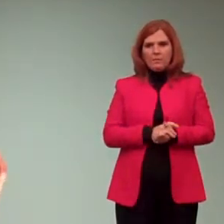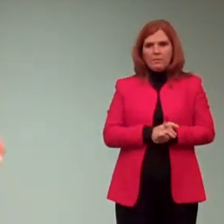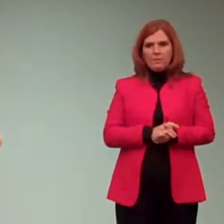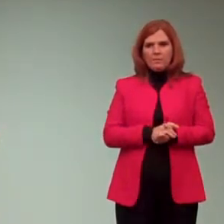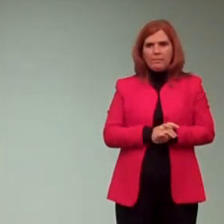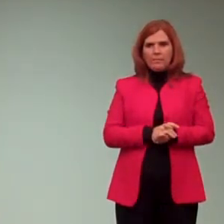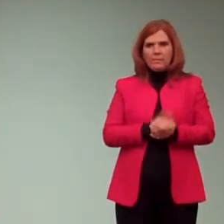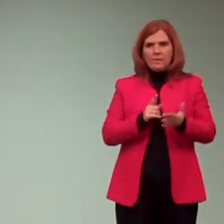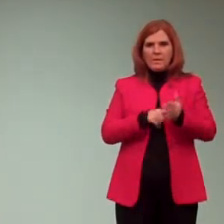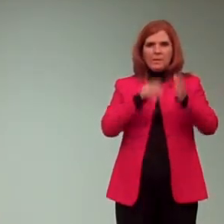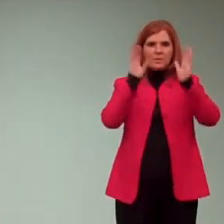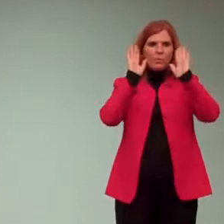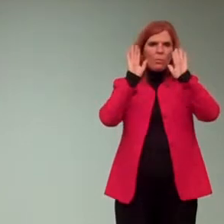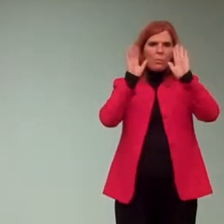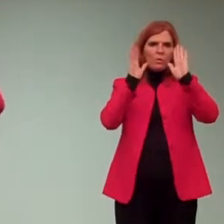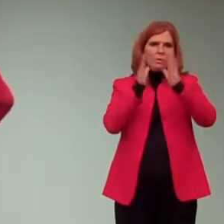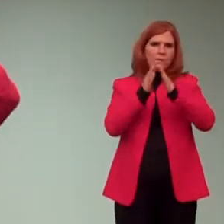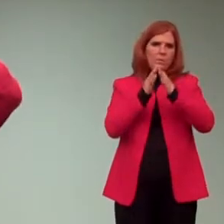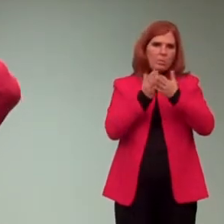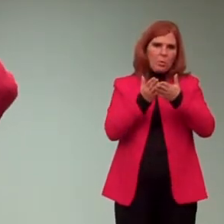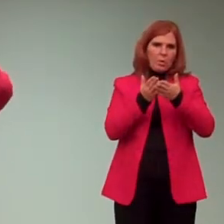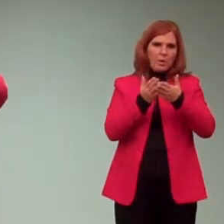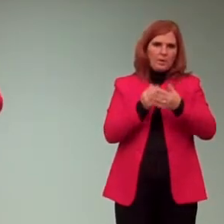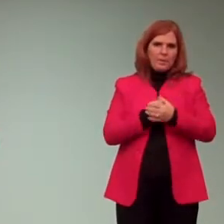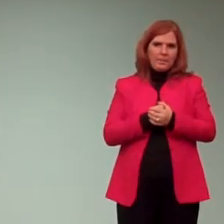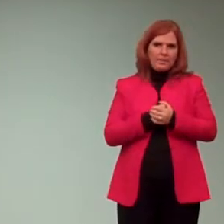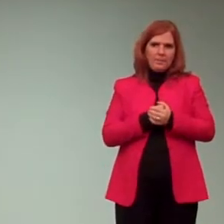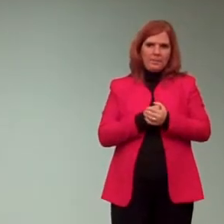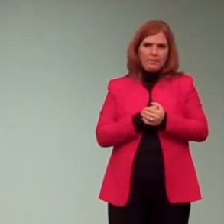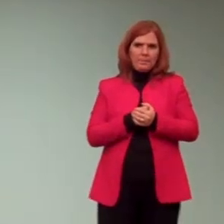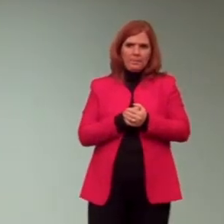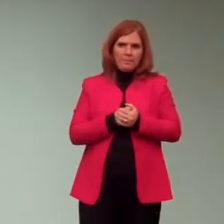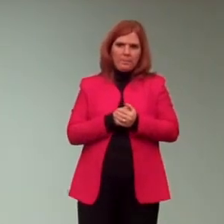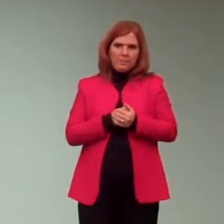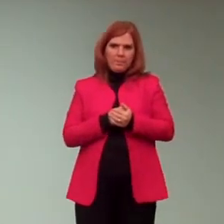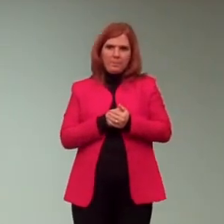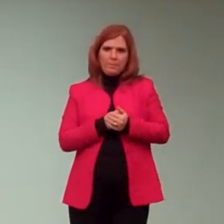there was a wonderful book that came out in